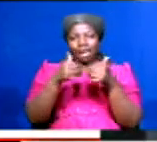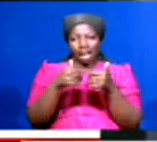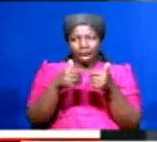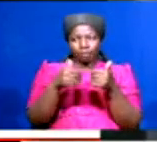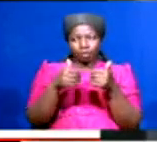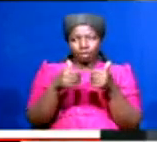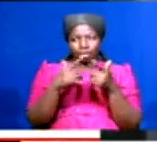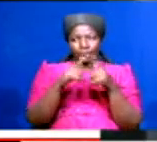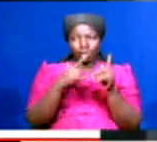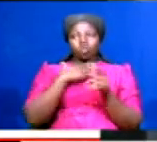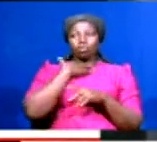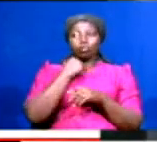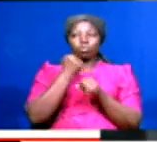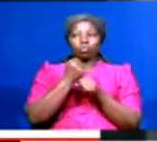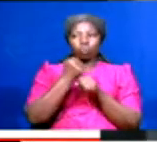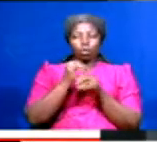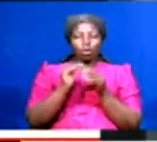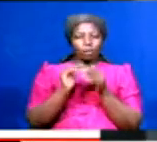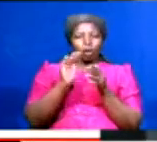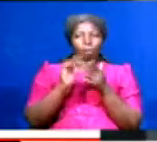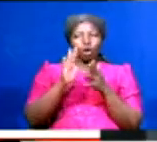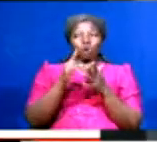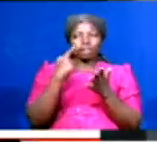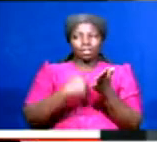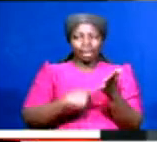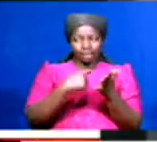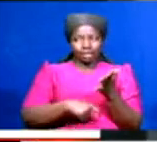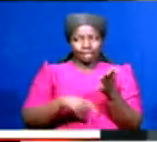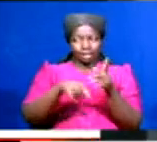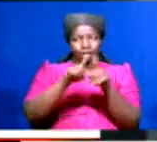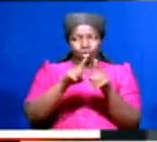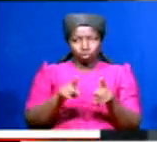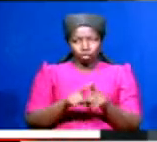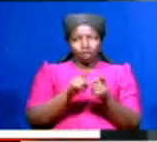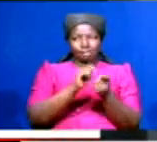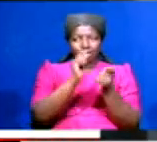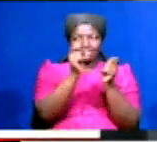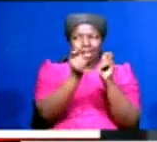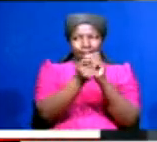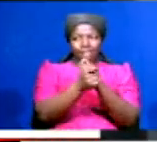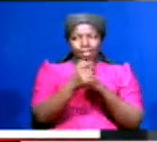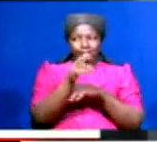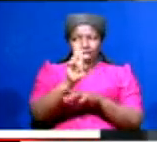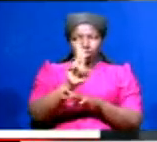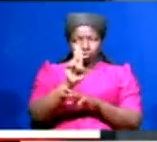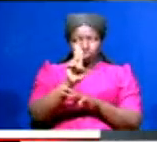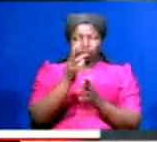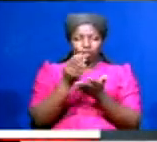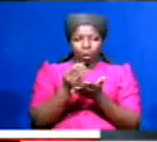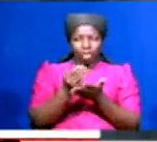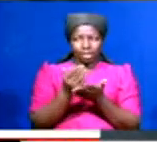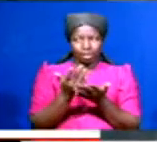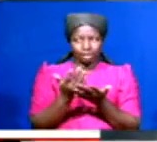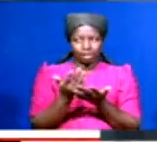desire is to do more taxes and readjust on expenditures, see common